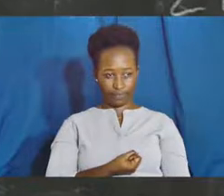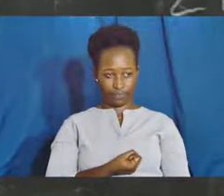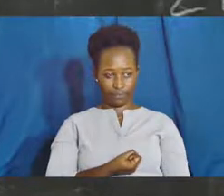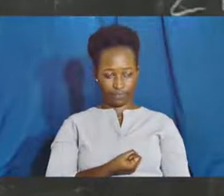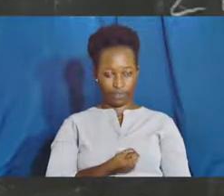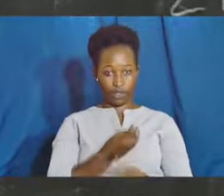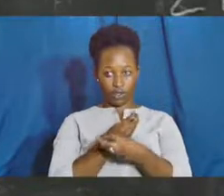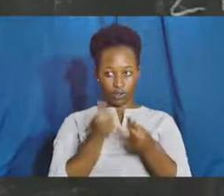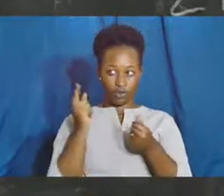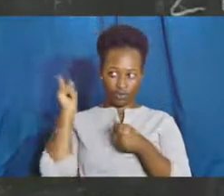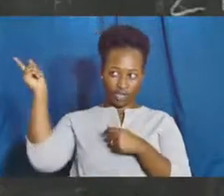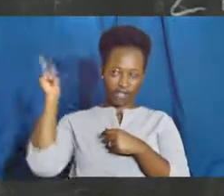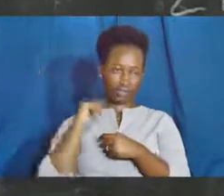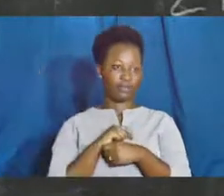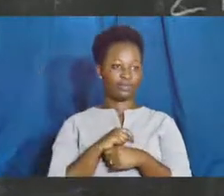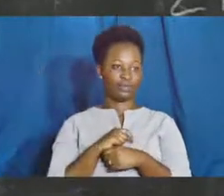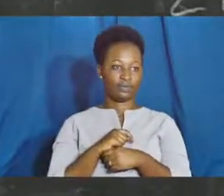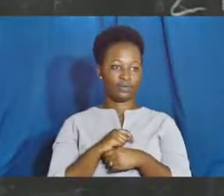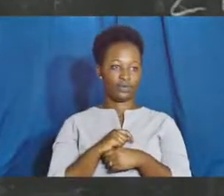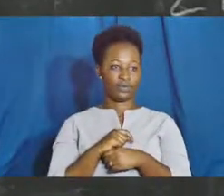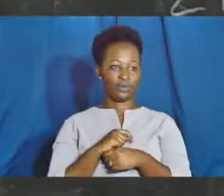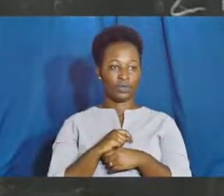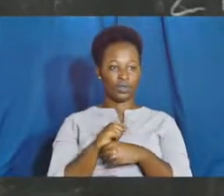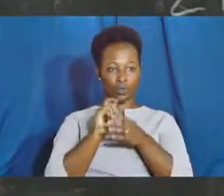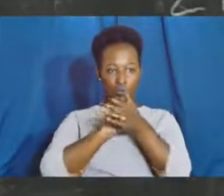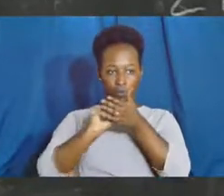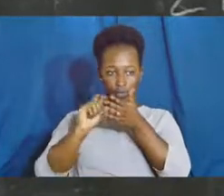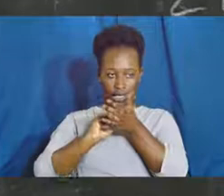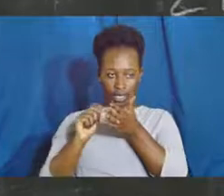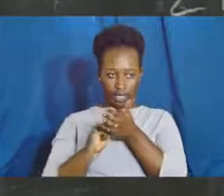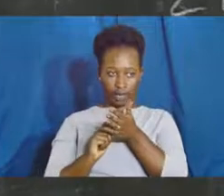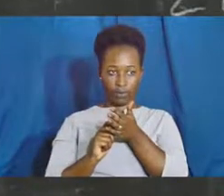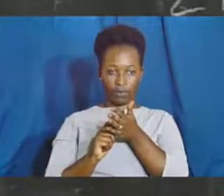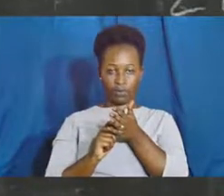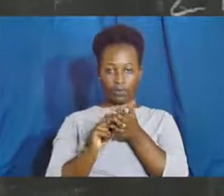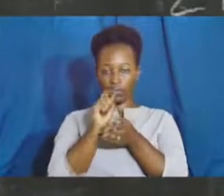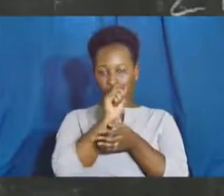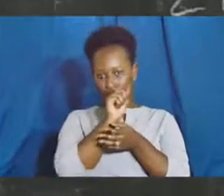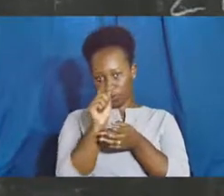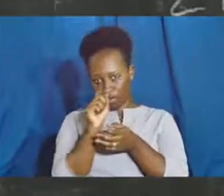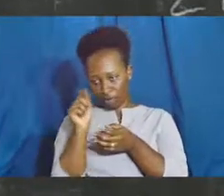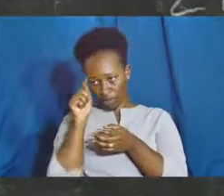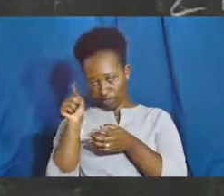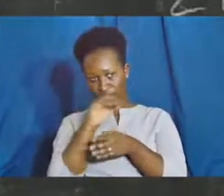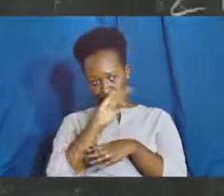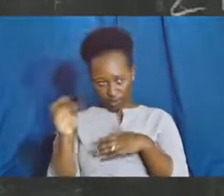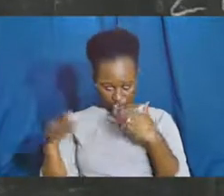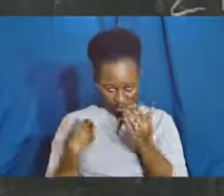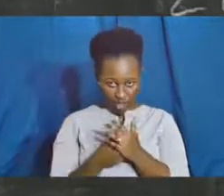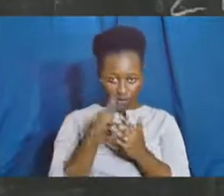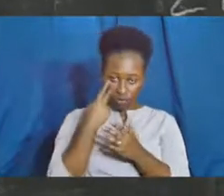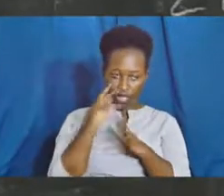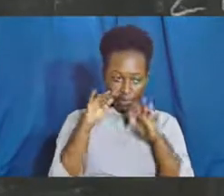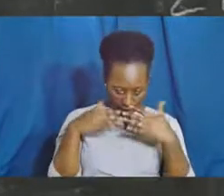just a solving of this equation by substituting this EMF that we have, like this E2, and then